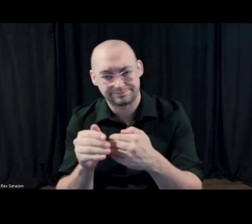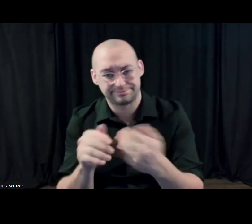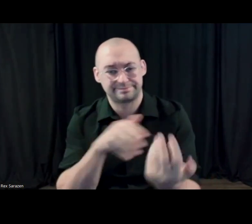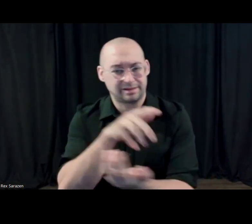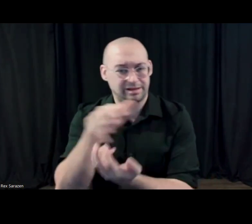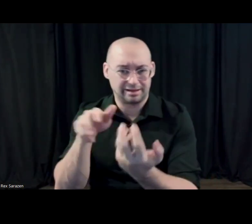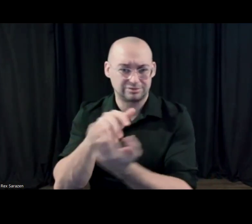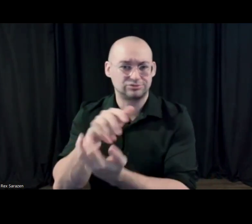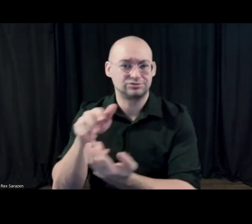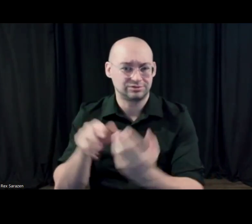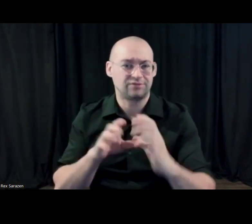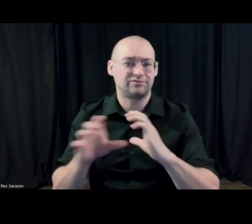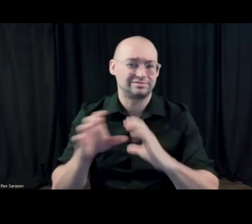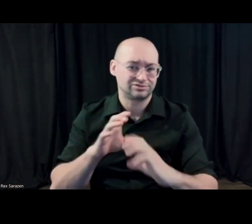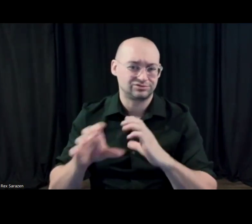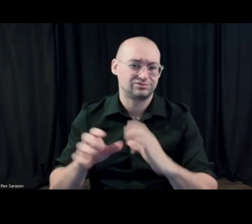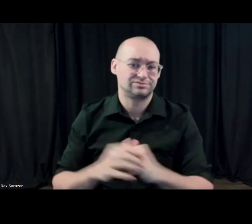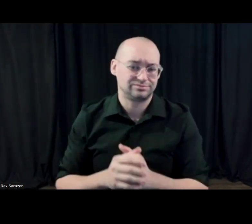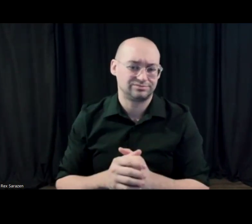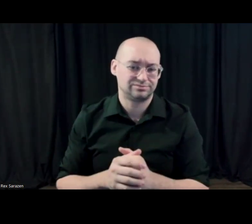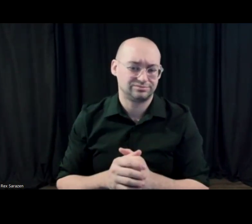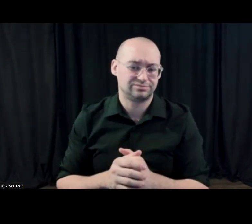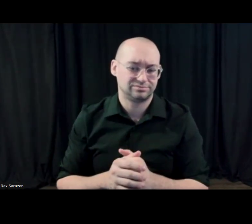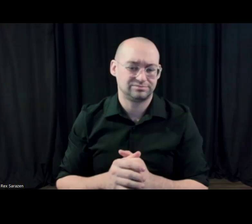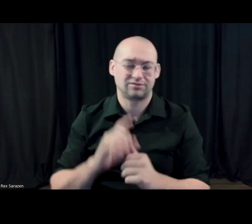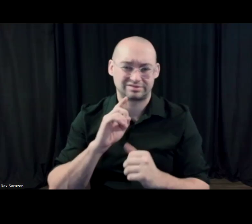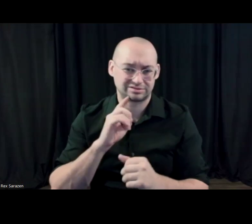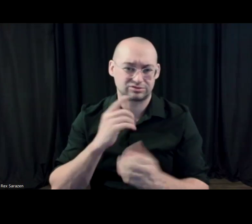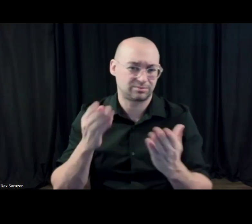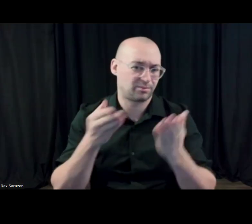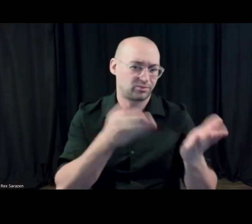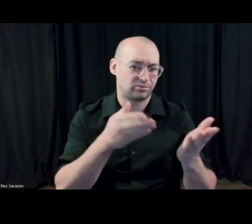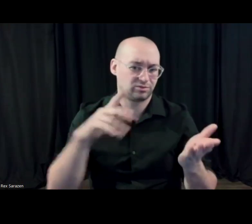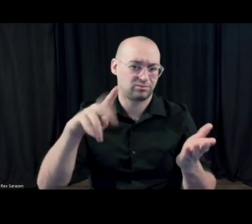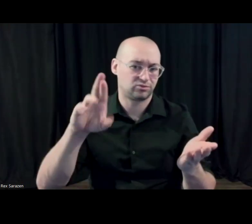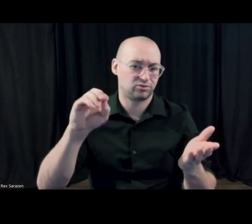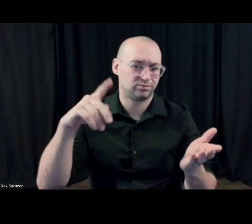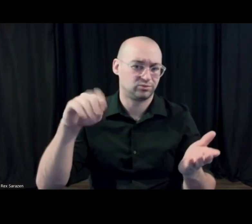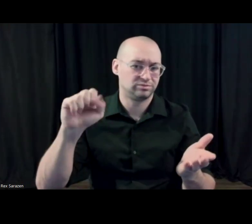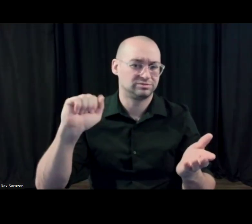And as we have firm proposals and things that we see happening, we will absolutely be